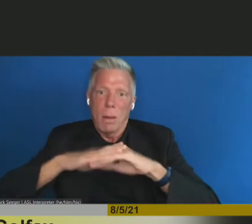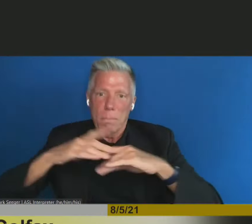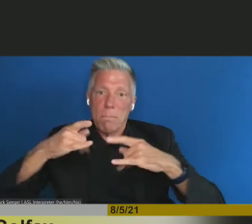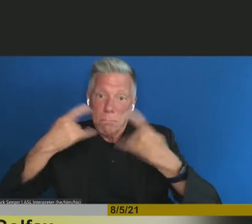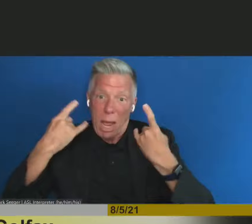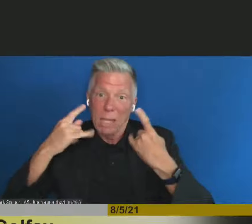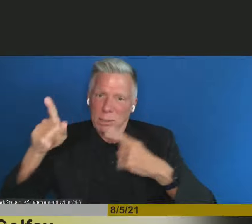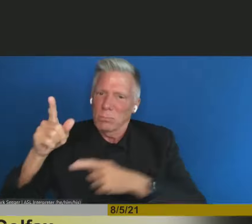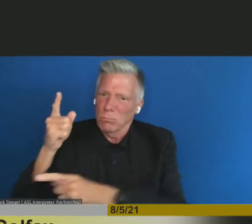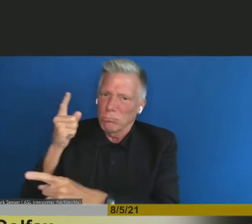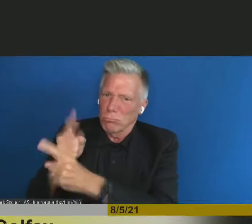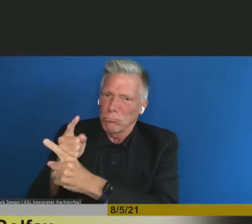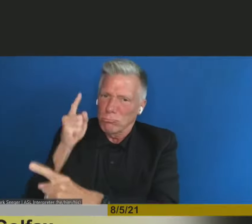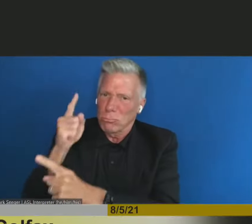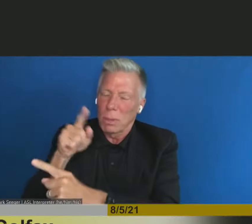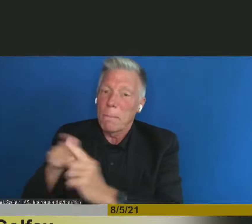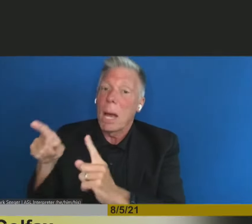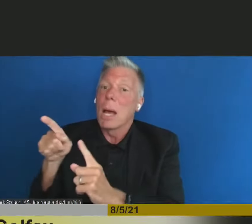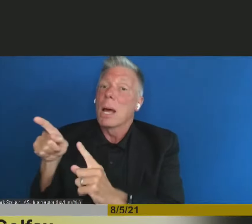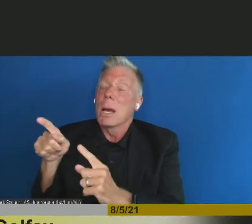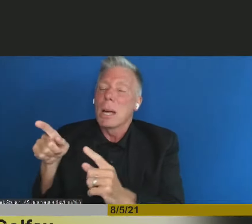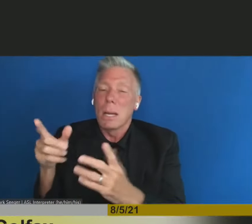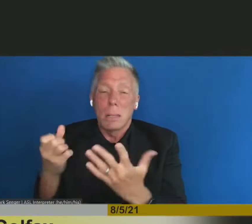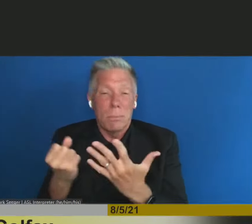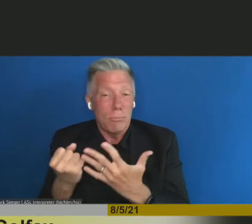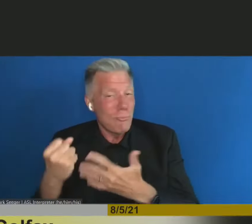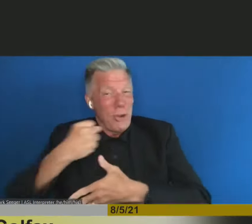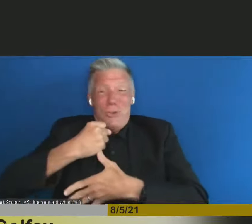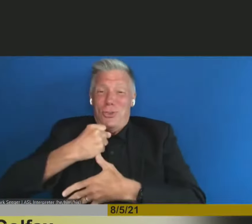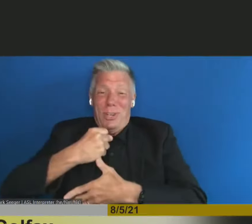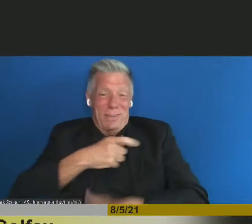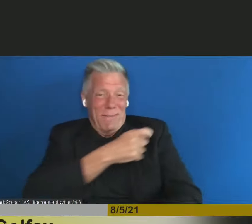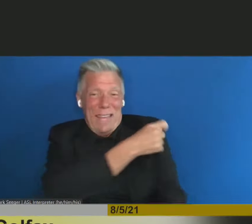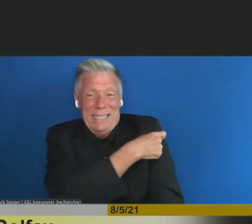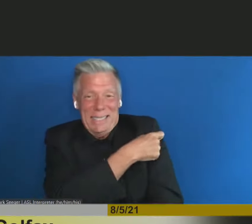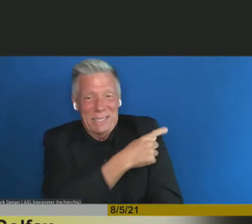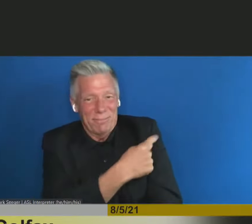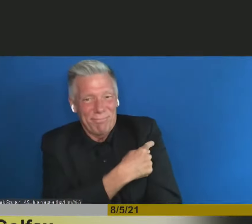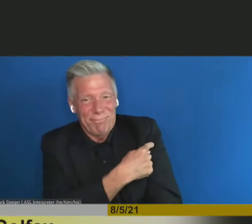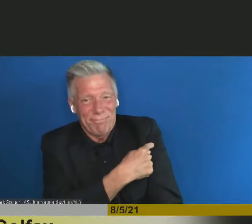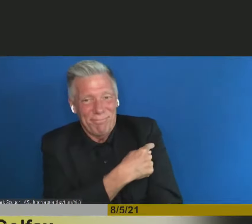also want us to not lose sight of the fact that the vaccines are